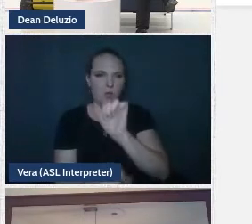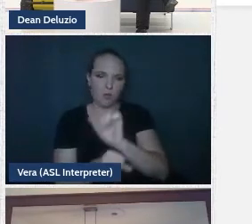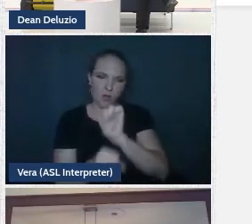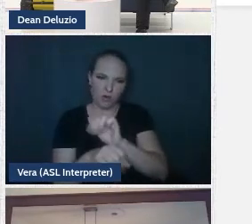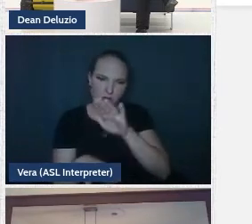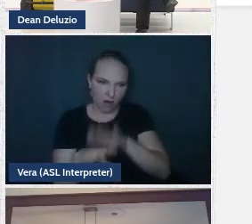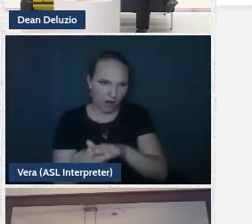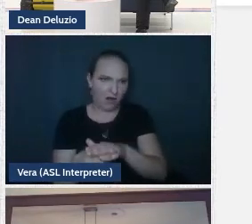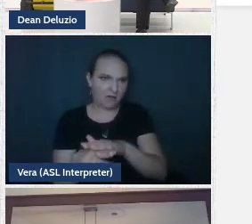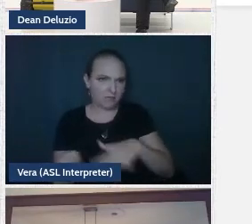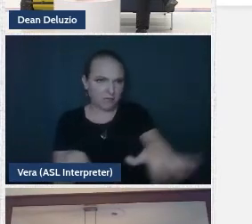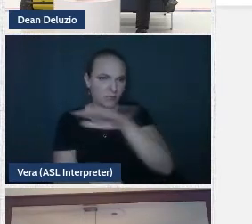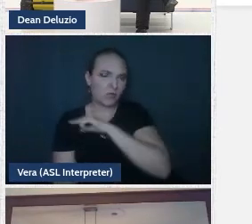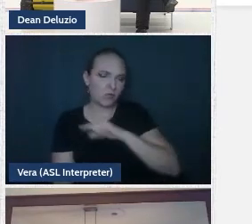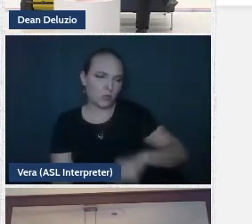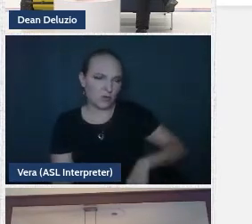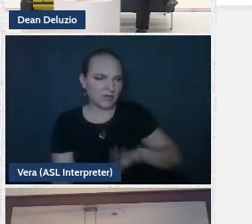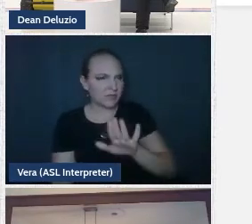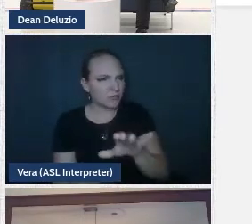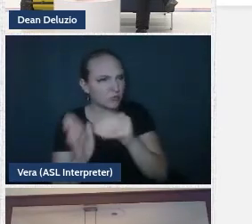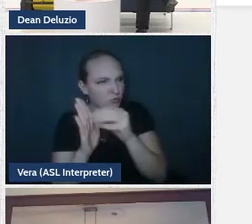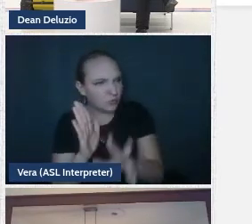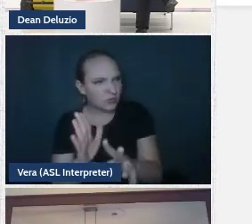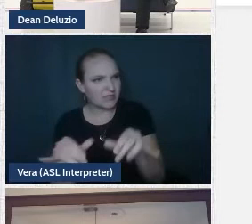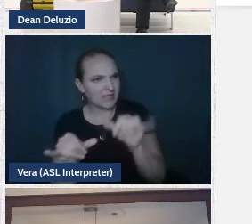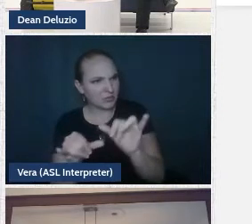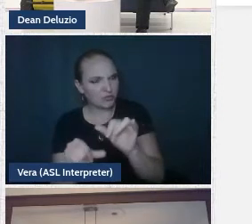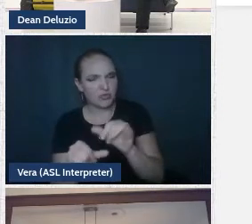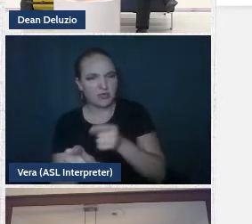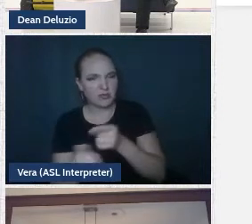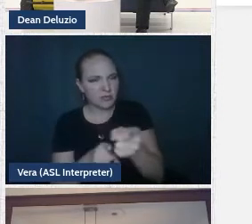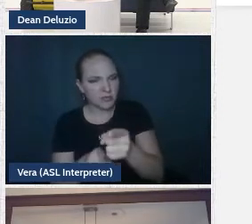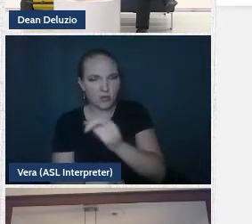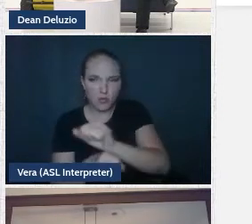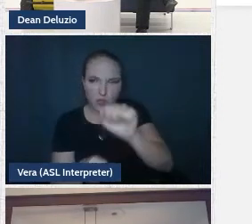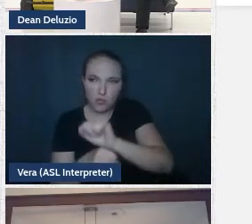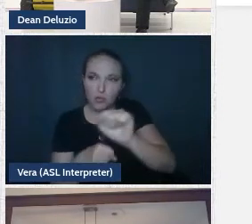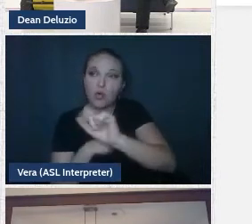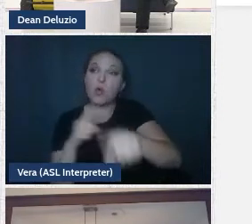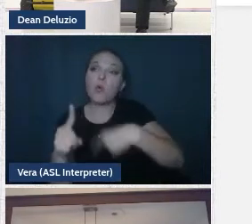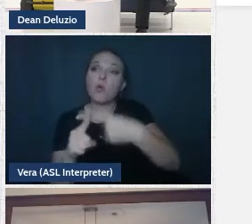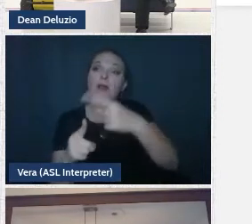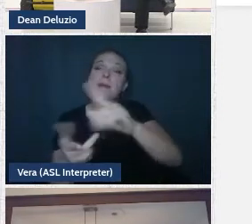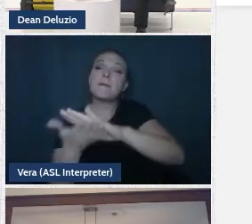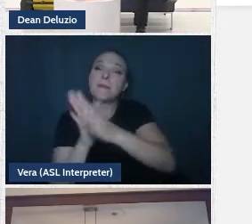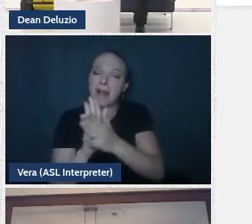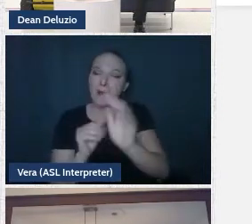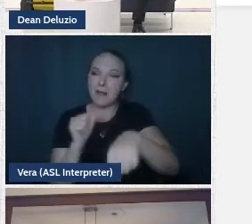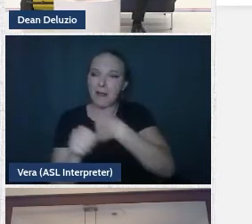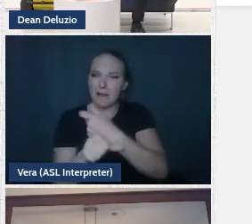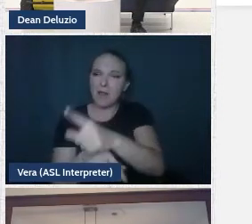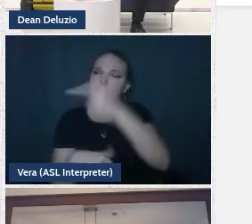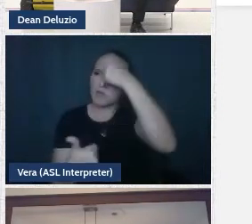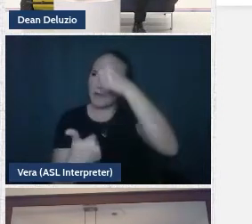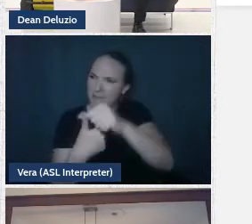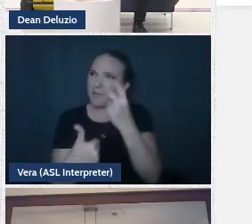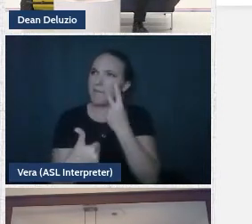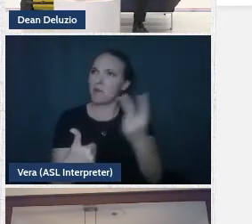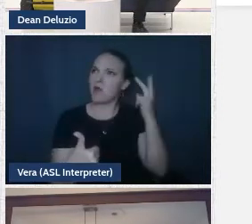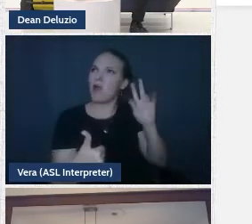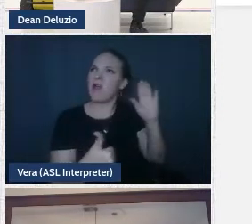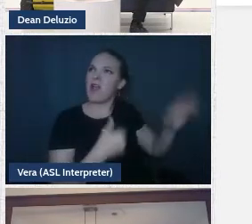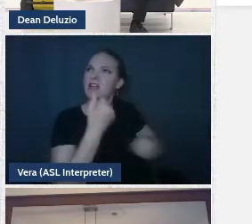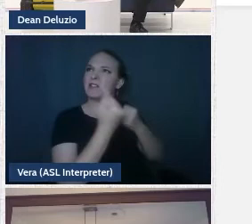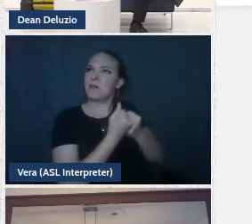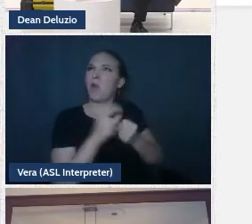campus, and that students remember the support and pay it forward when they become alumni. Absolutely. I think it might be Don's actual